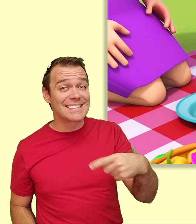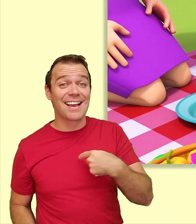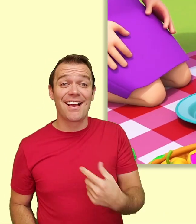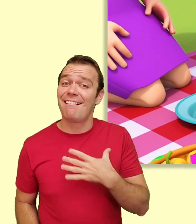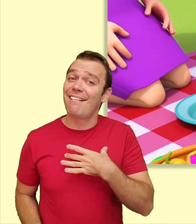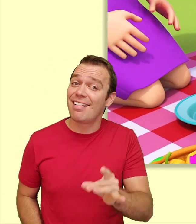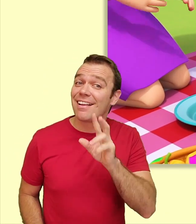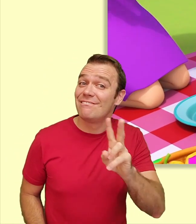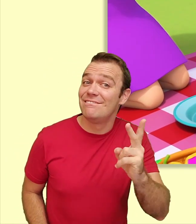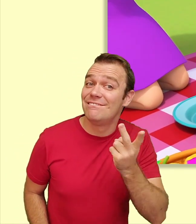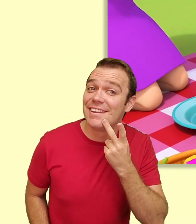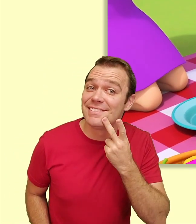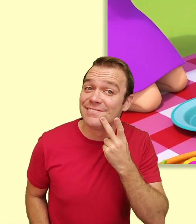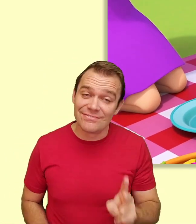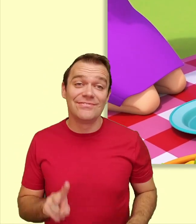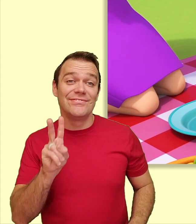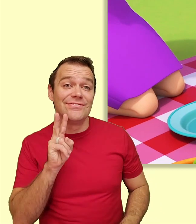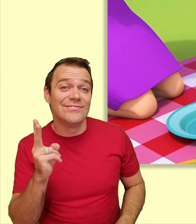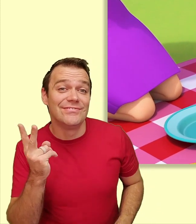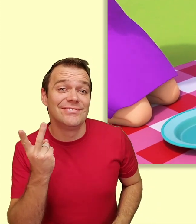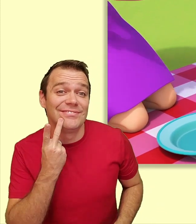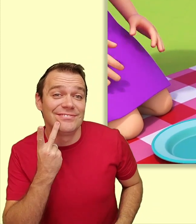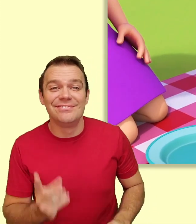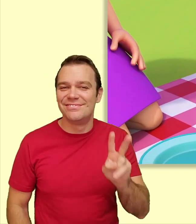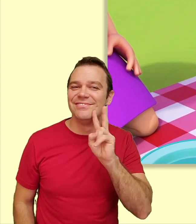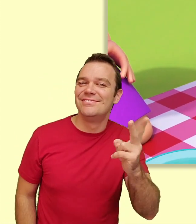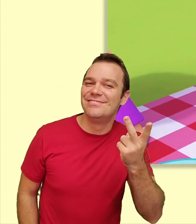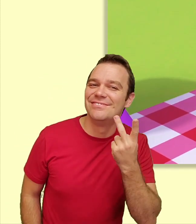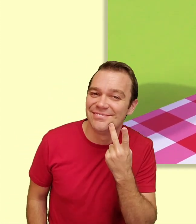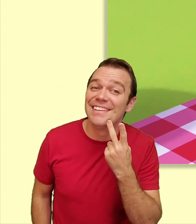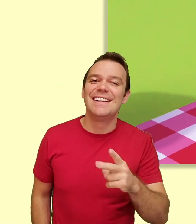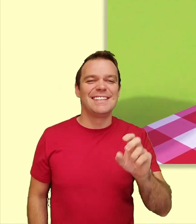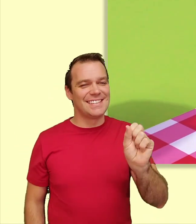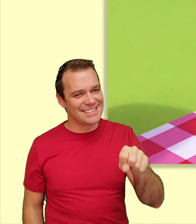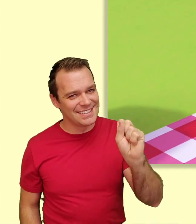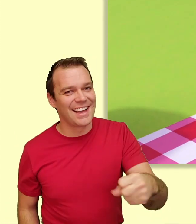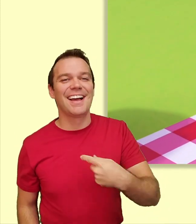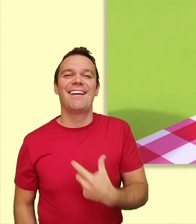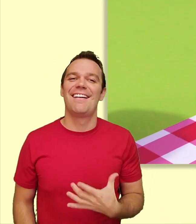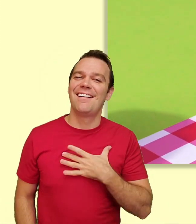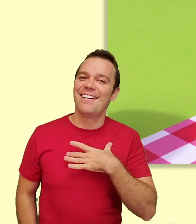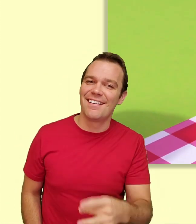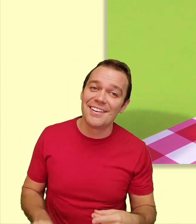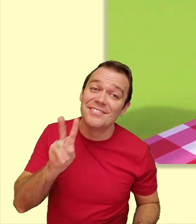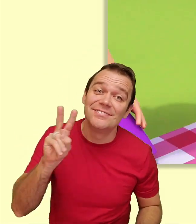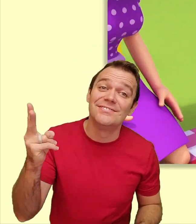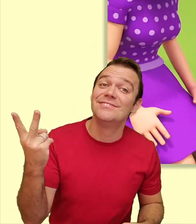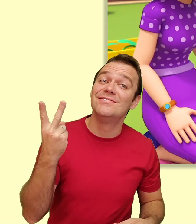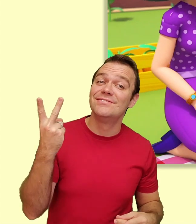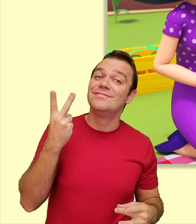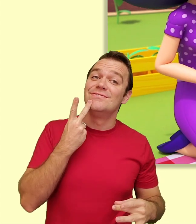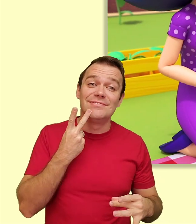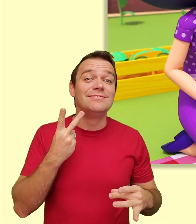Yes, I like my vegetables, my vegetables, my vegetables. Yes, I like